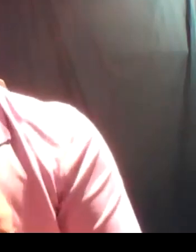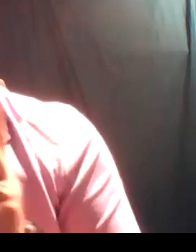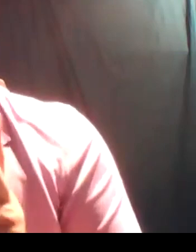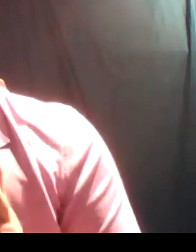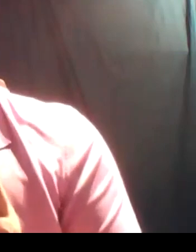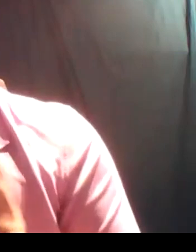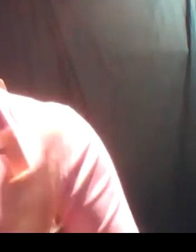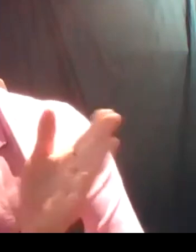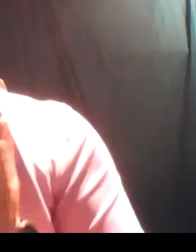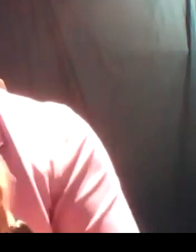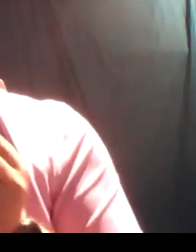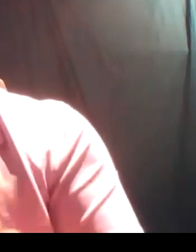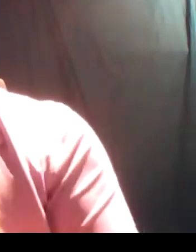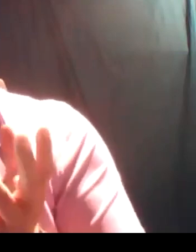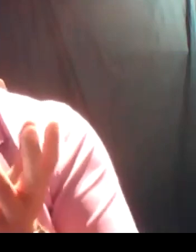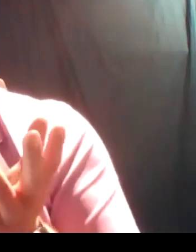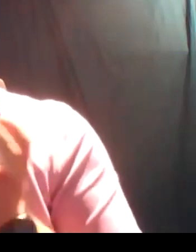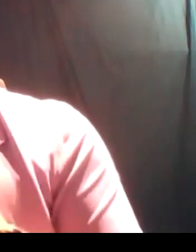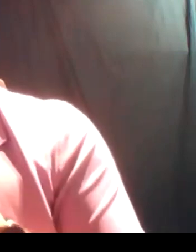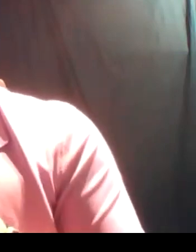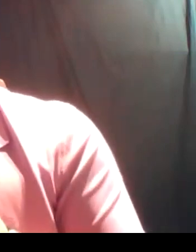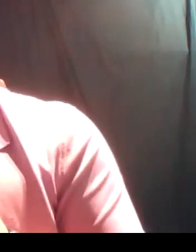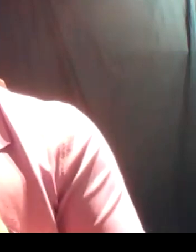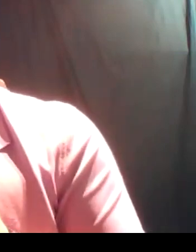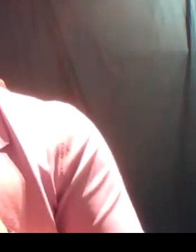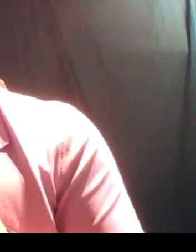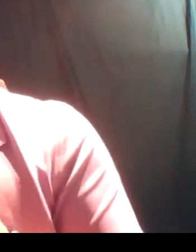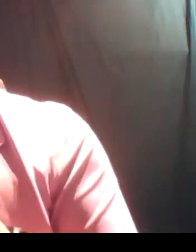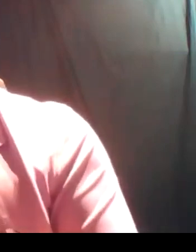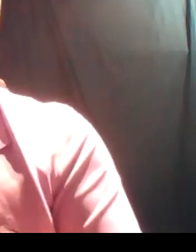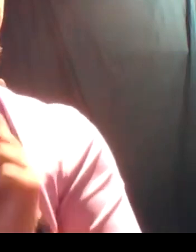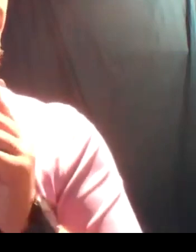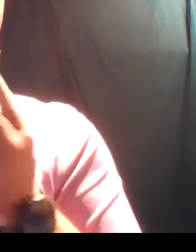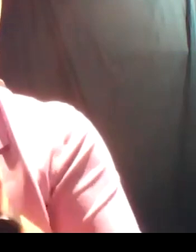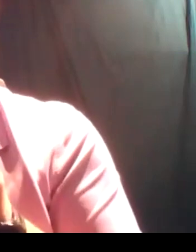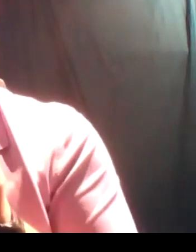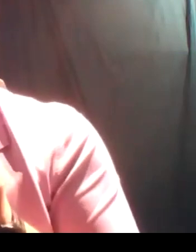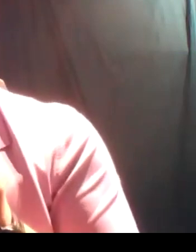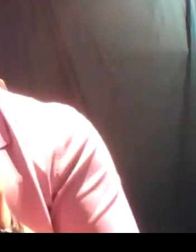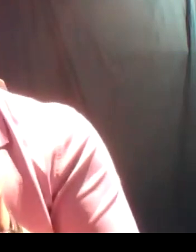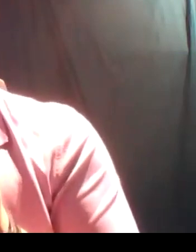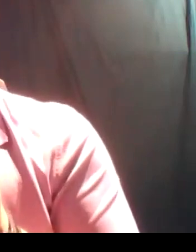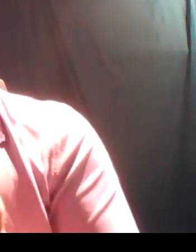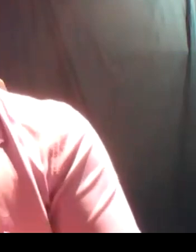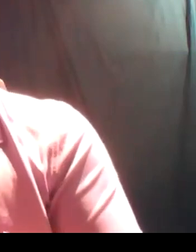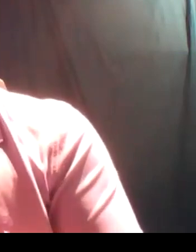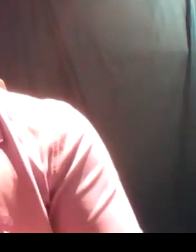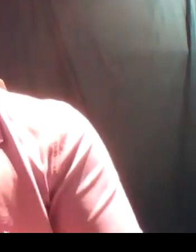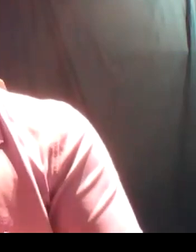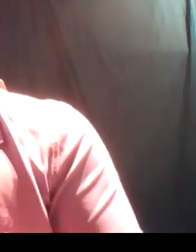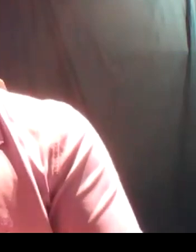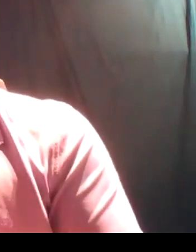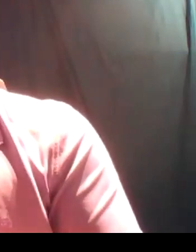plan about the information that they want, because the work groups in the master plan are not